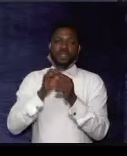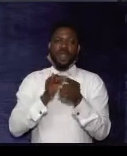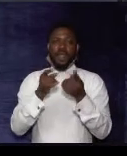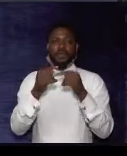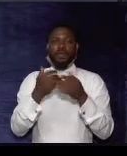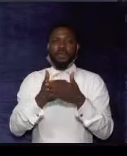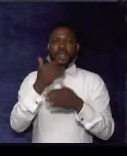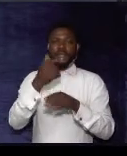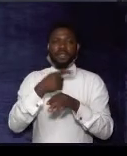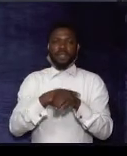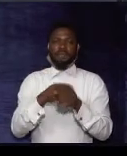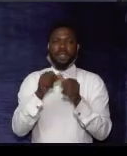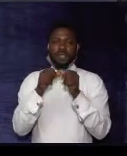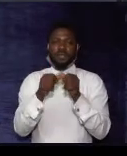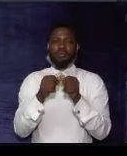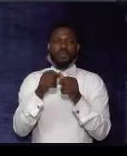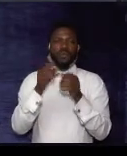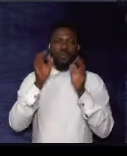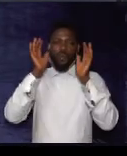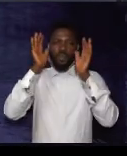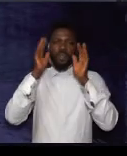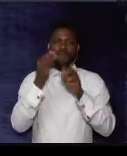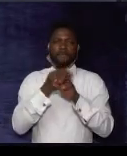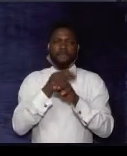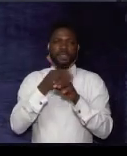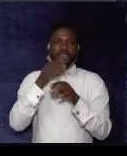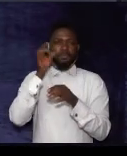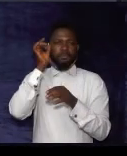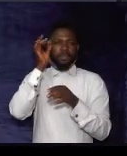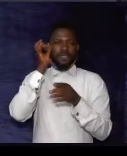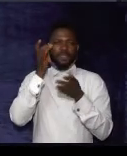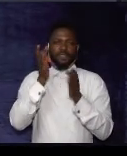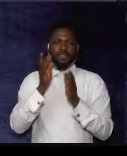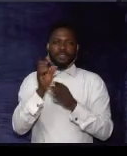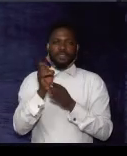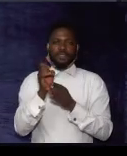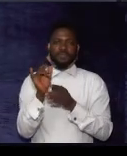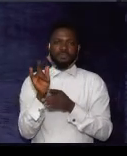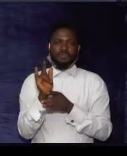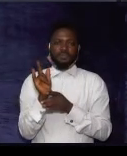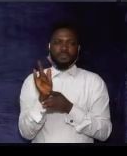Till I come your way next time, remain wonderful mathemagicians.